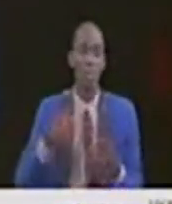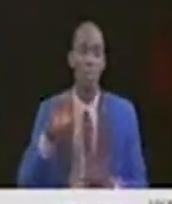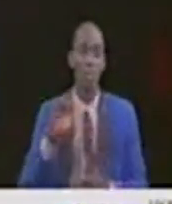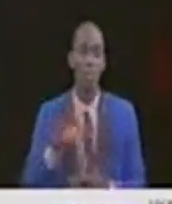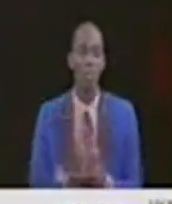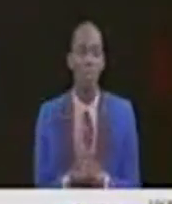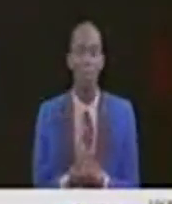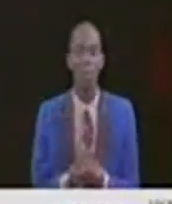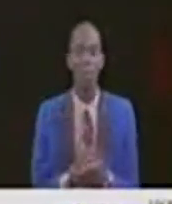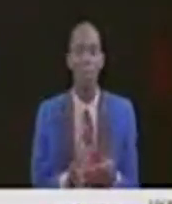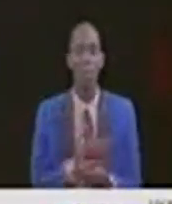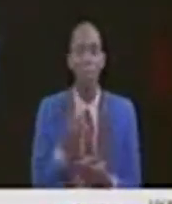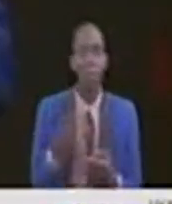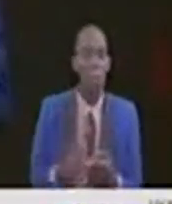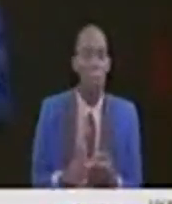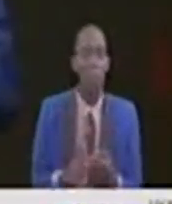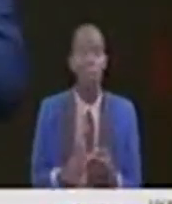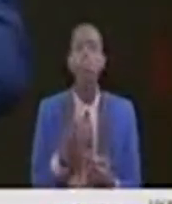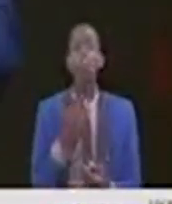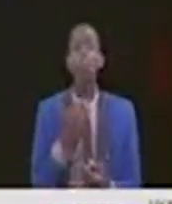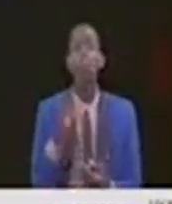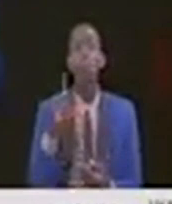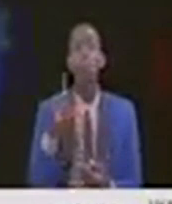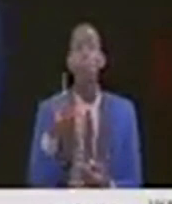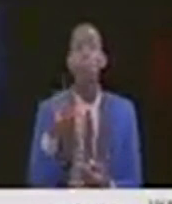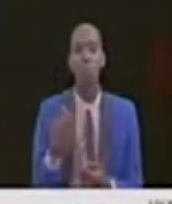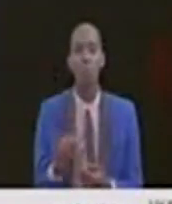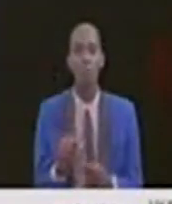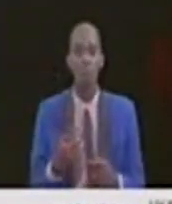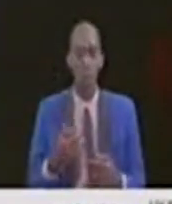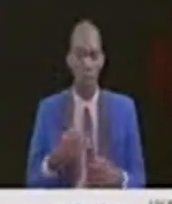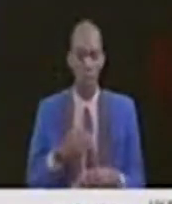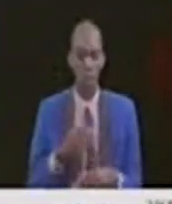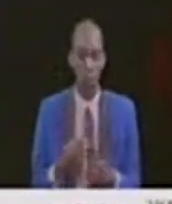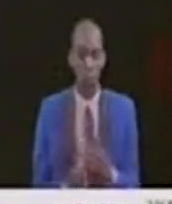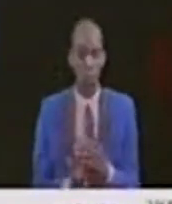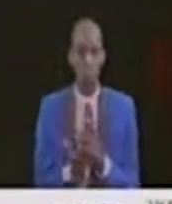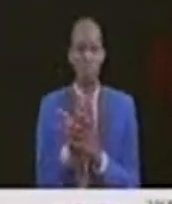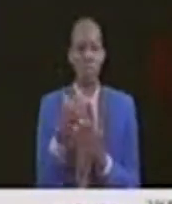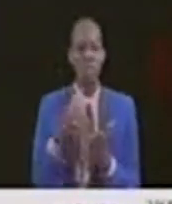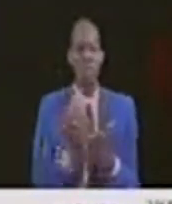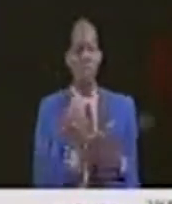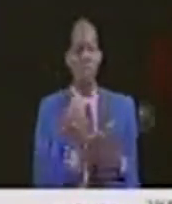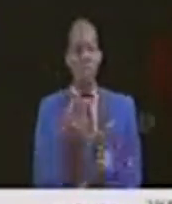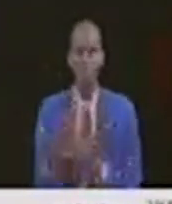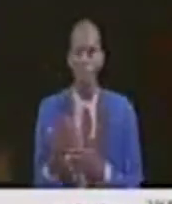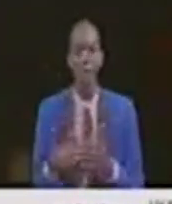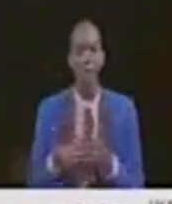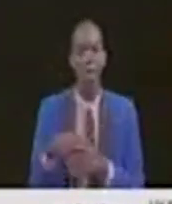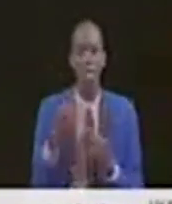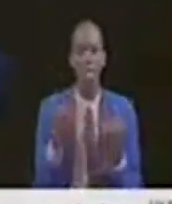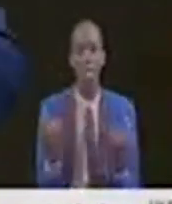when lust has conceived, it bringeth forth sin. And